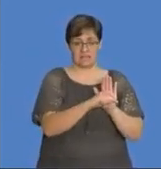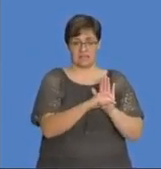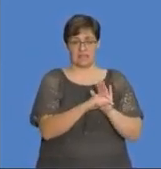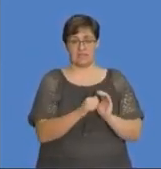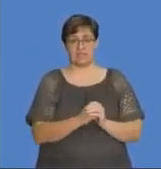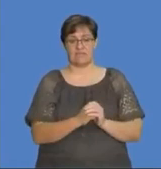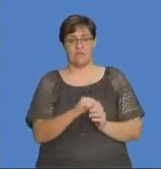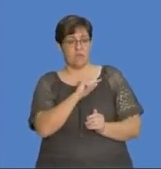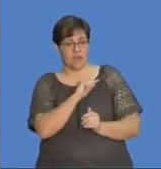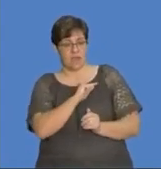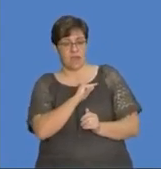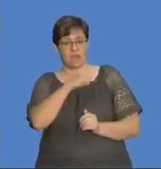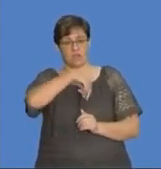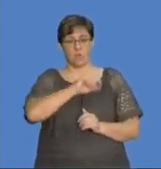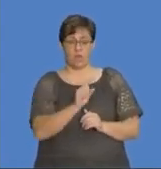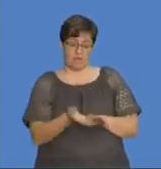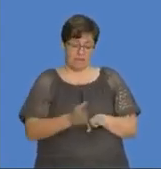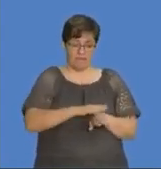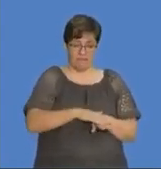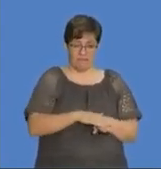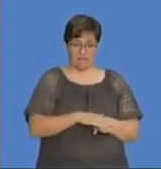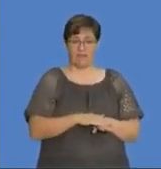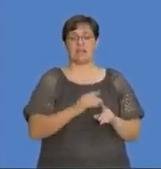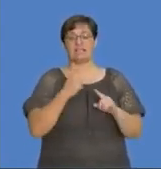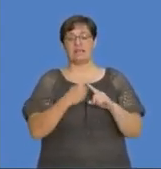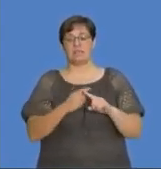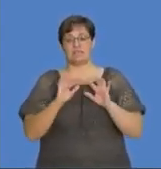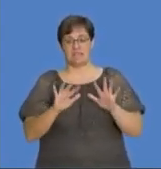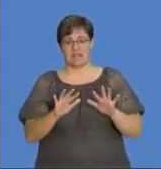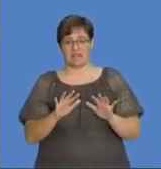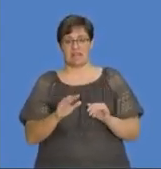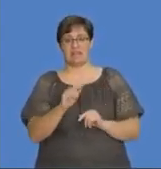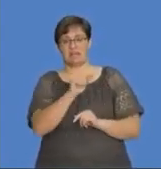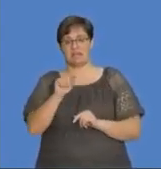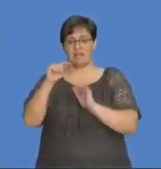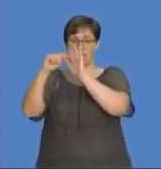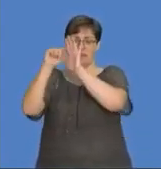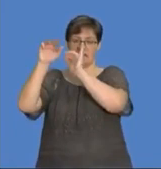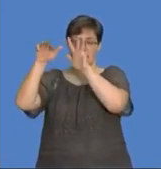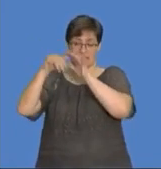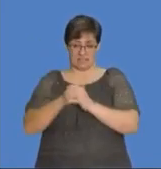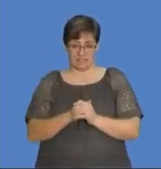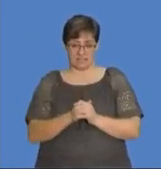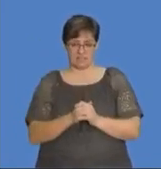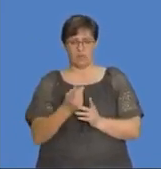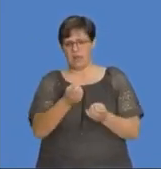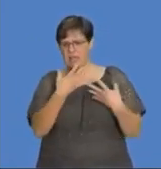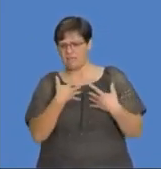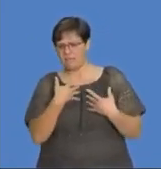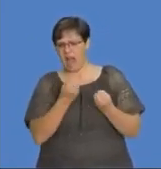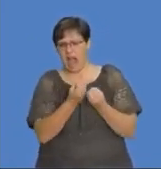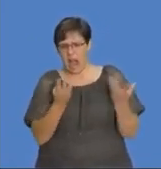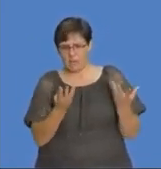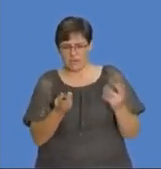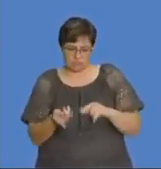is negative, okay, because Q1 gained, times 10 exponent -19. So this will give us an